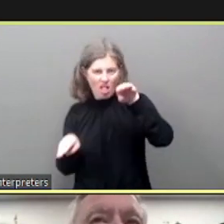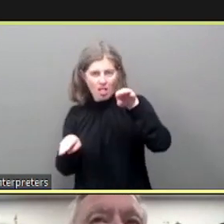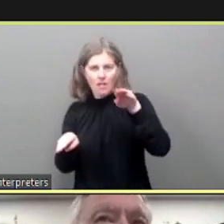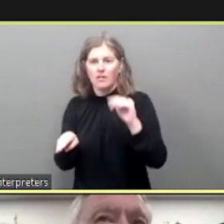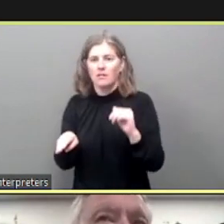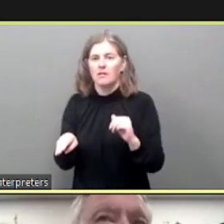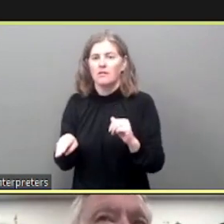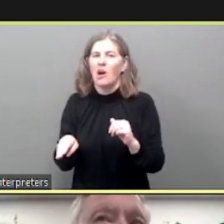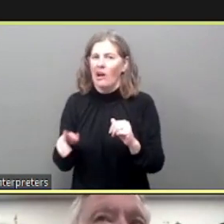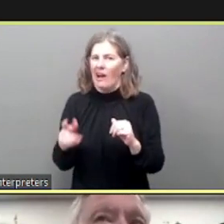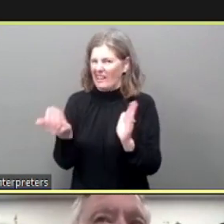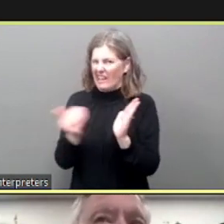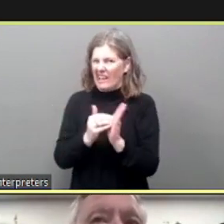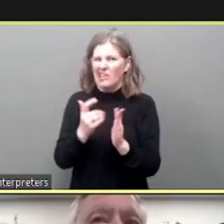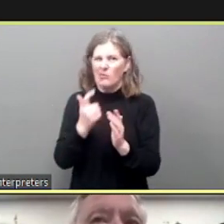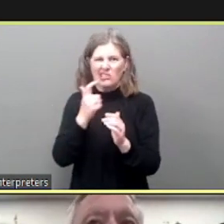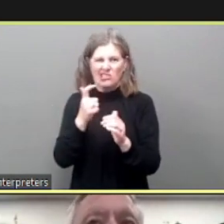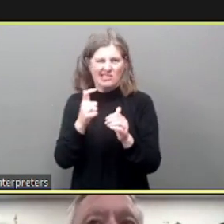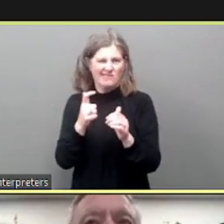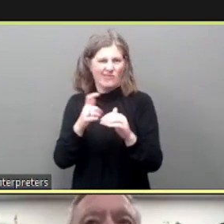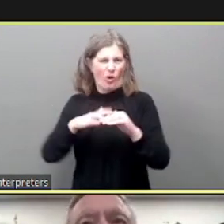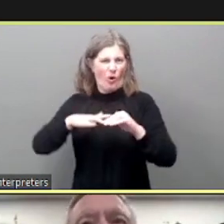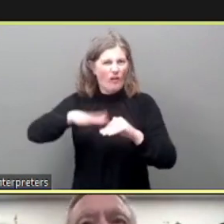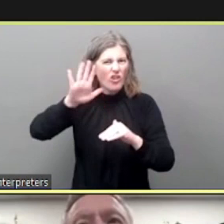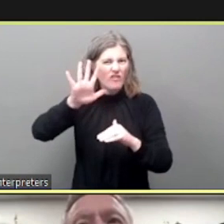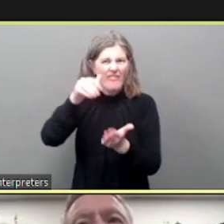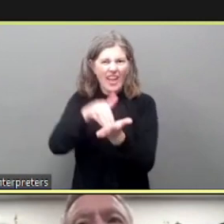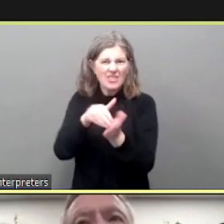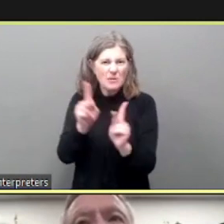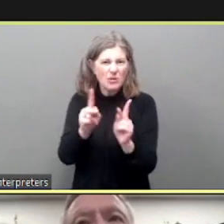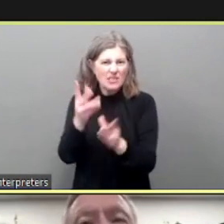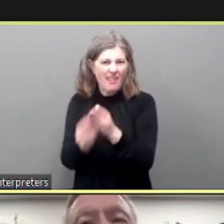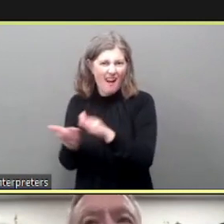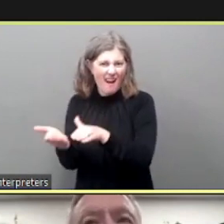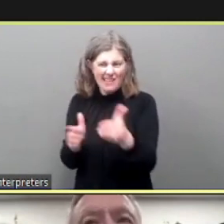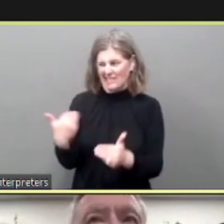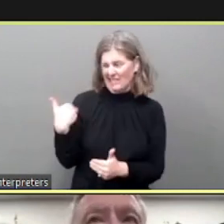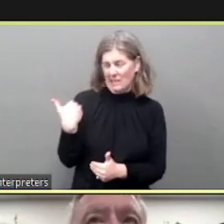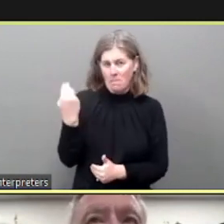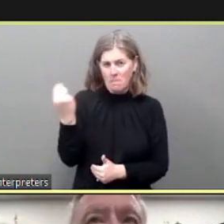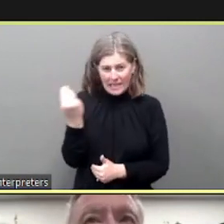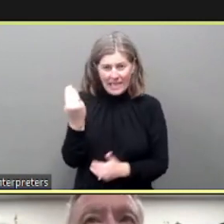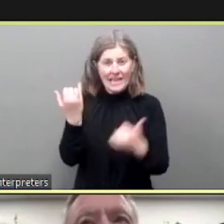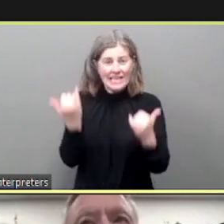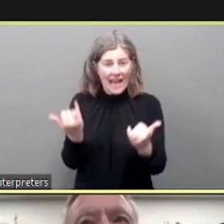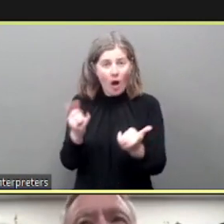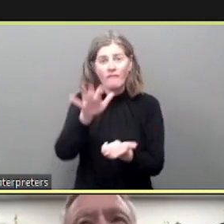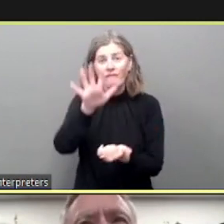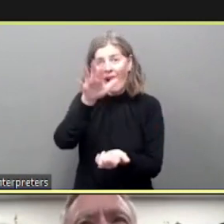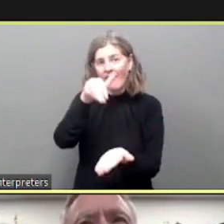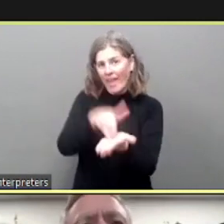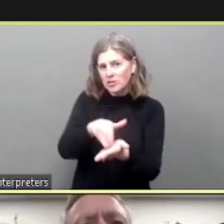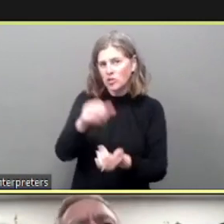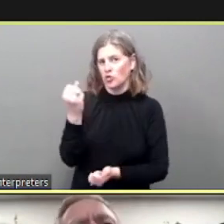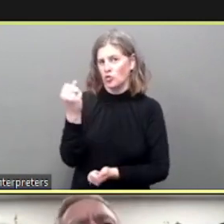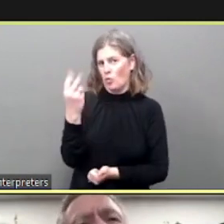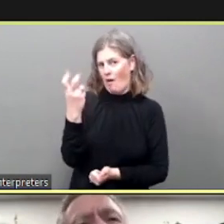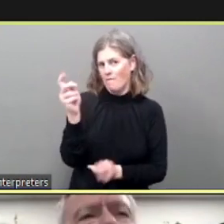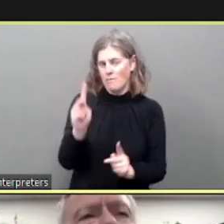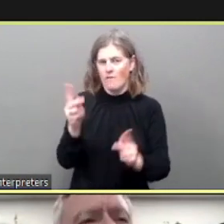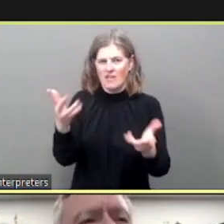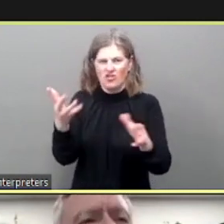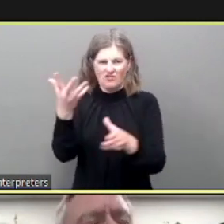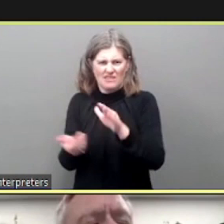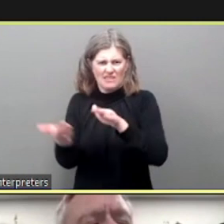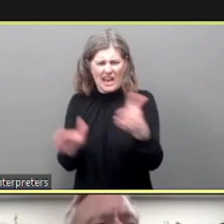the 5,000 death mark on Monday, and you can see we have 5,012 deaths. I think 5,000 seems